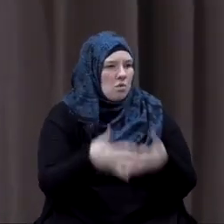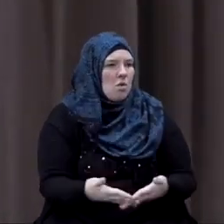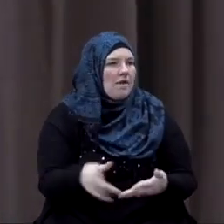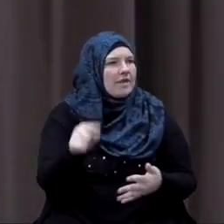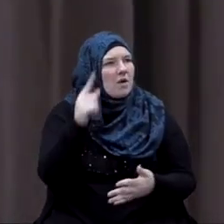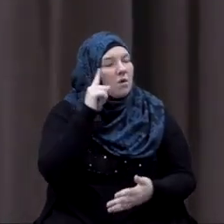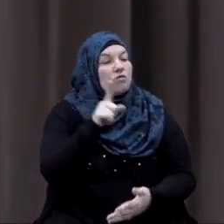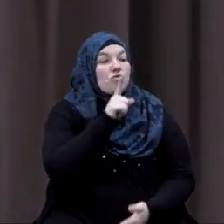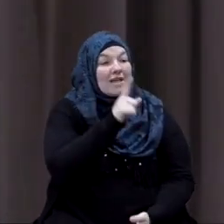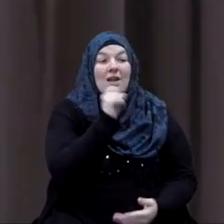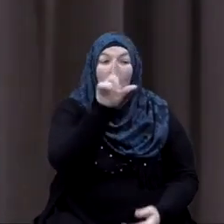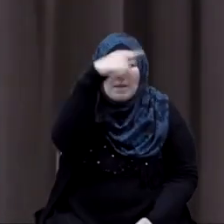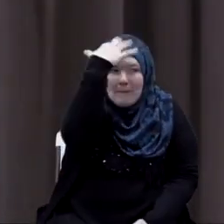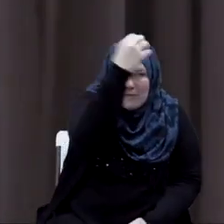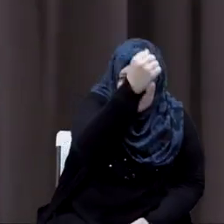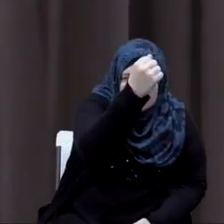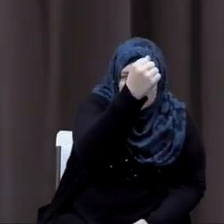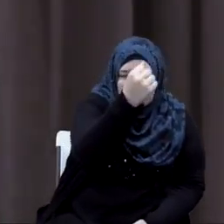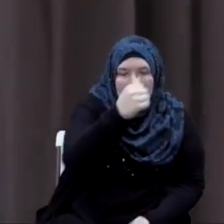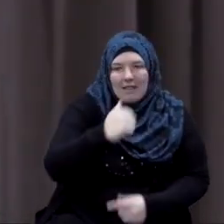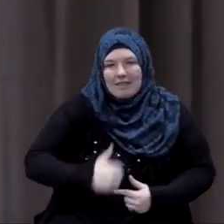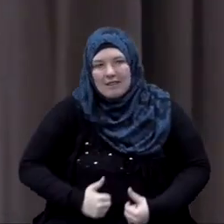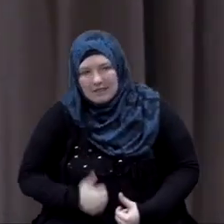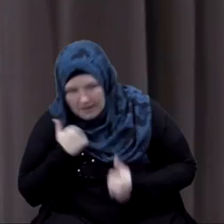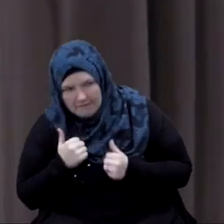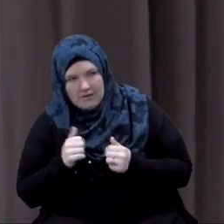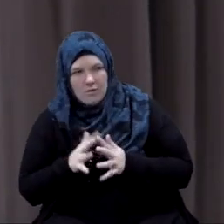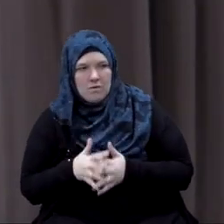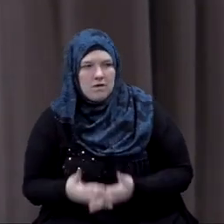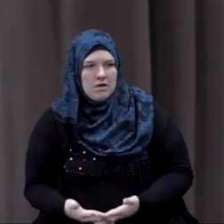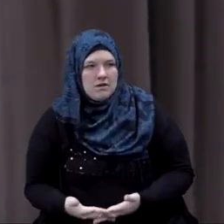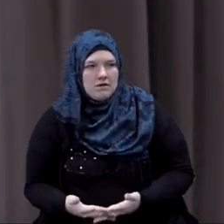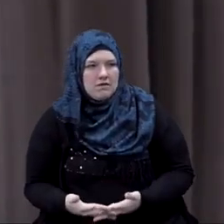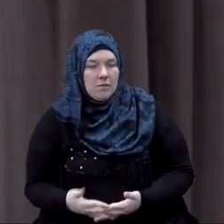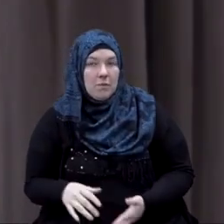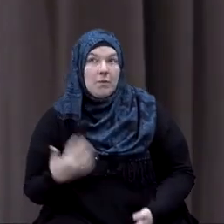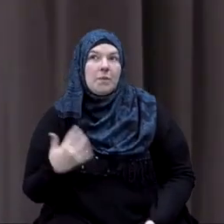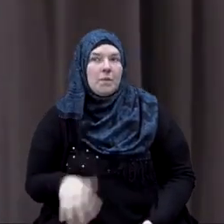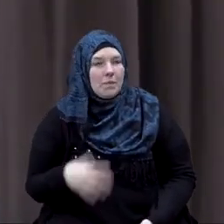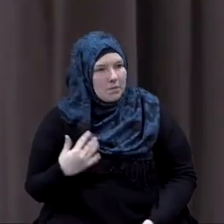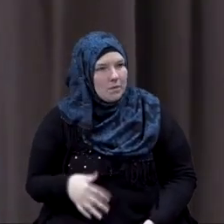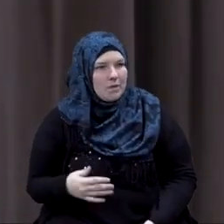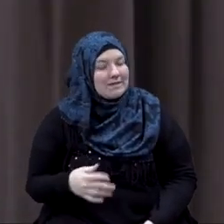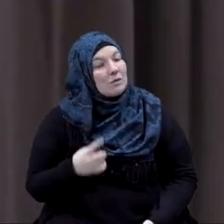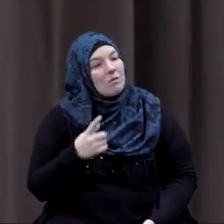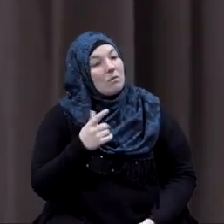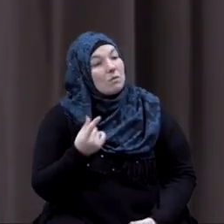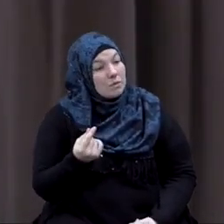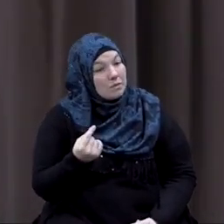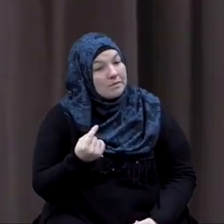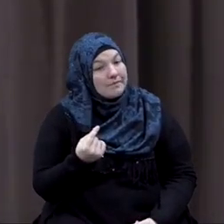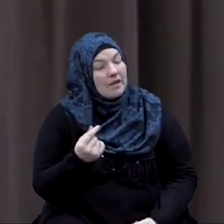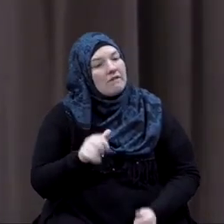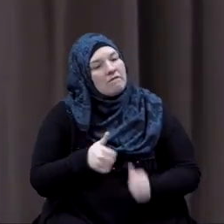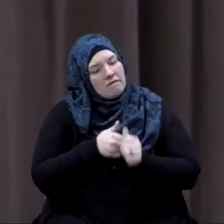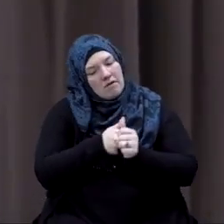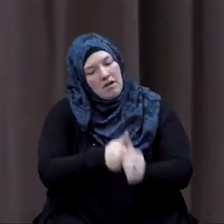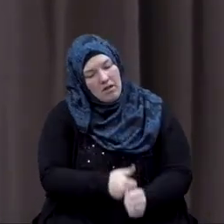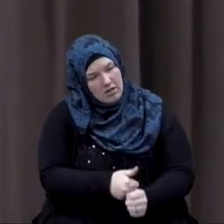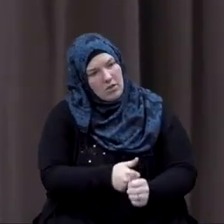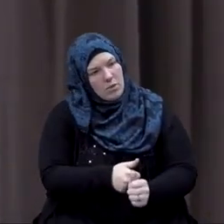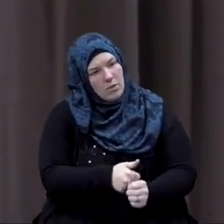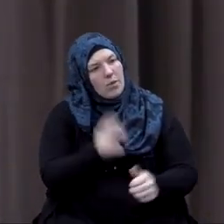have absorbed? Quite a substantial amount. So all what we need to do is to follow on